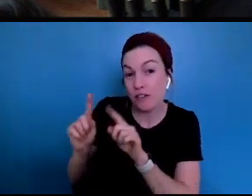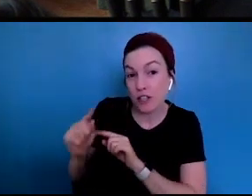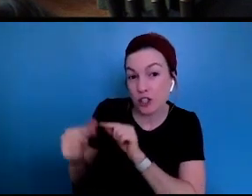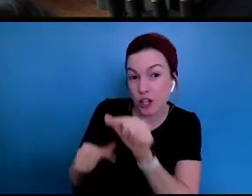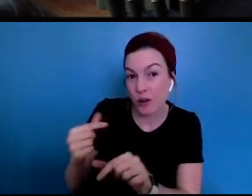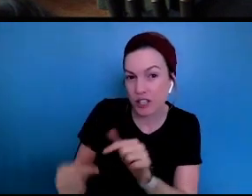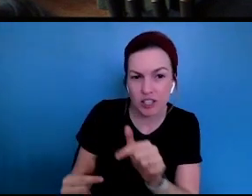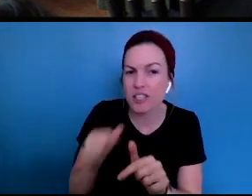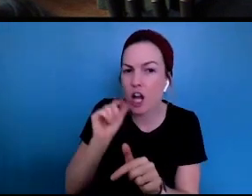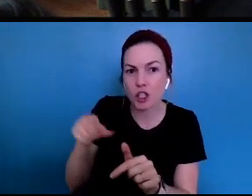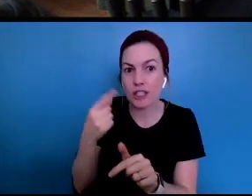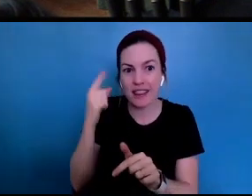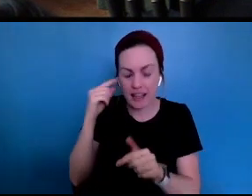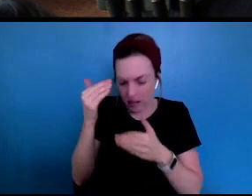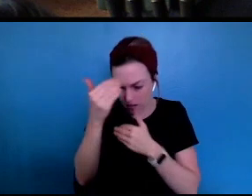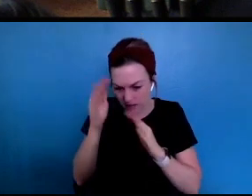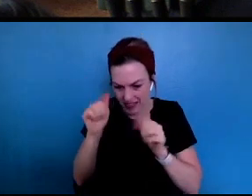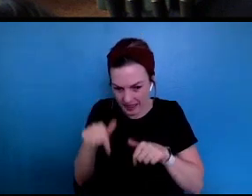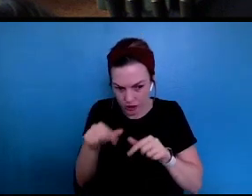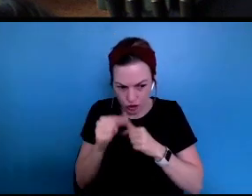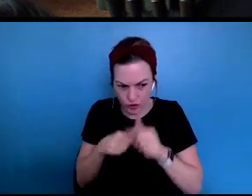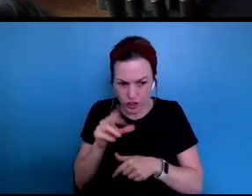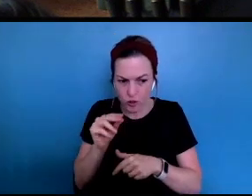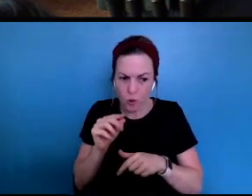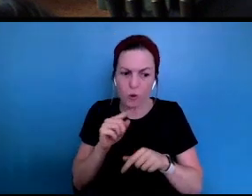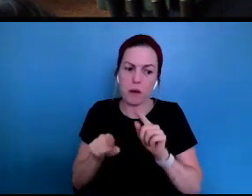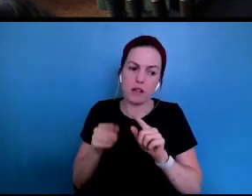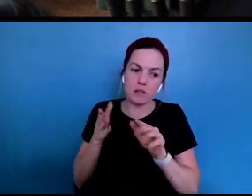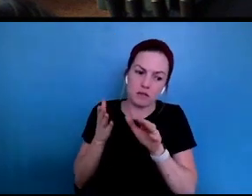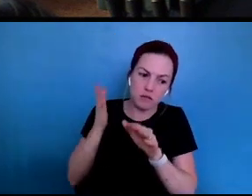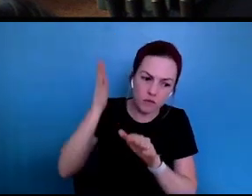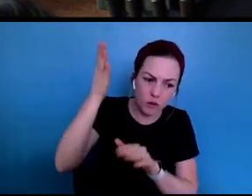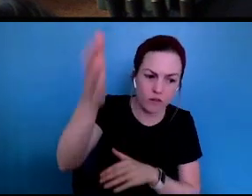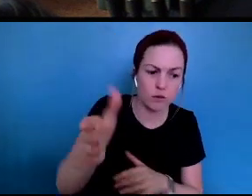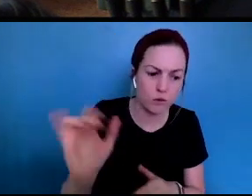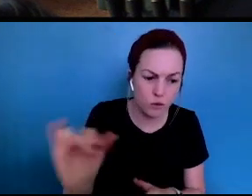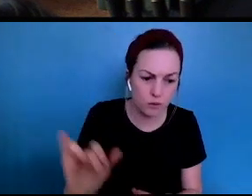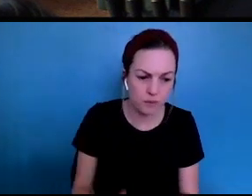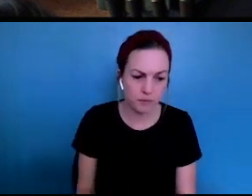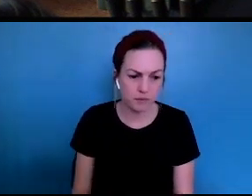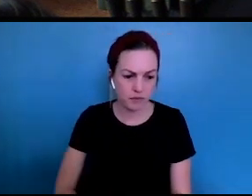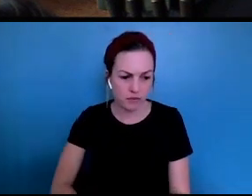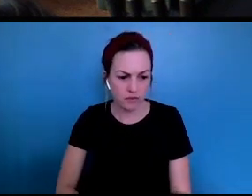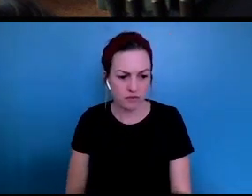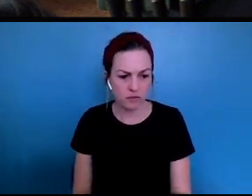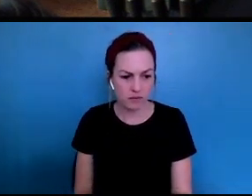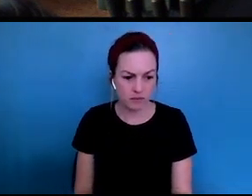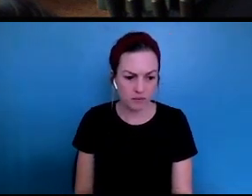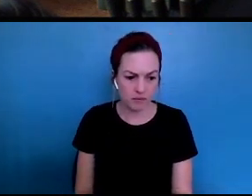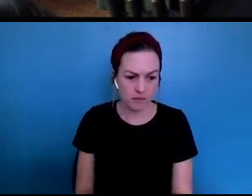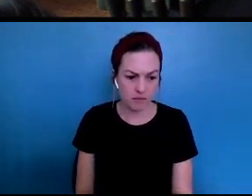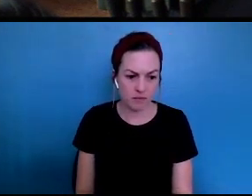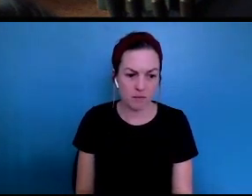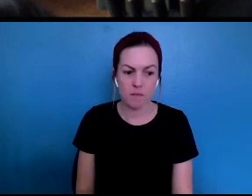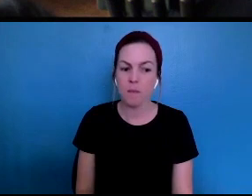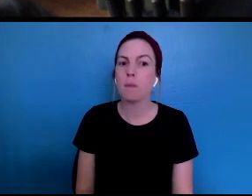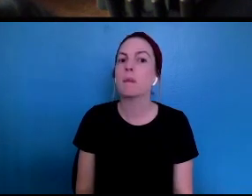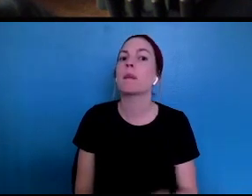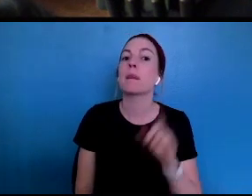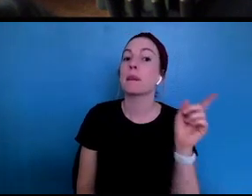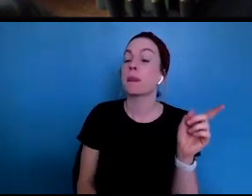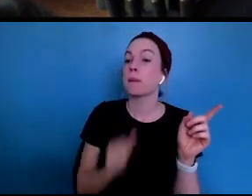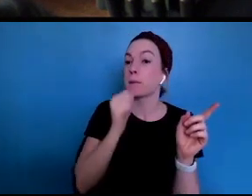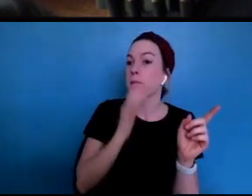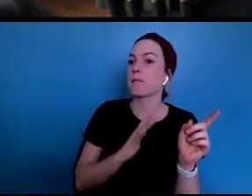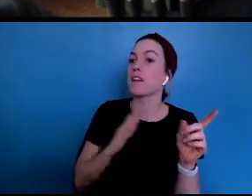generation. So regenerating diversity and conflict, that is my invitation to you. On that note, I know that there's